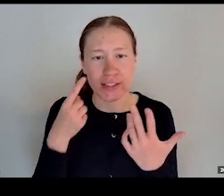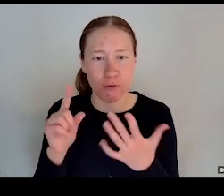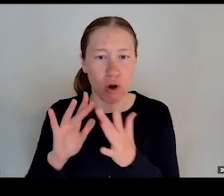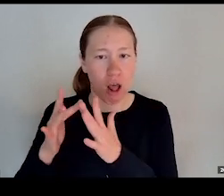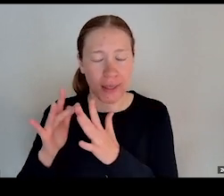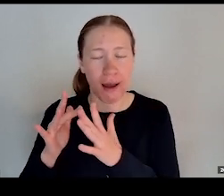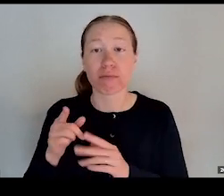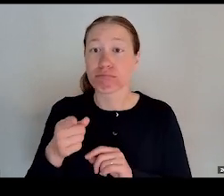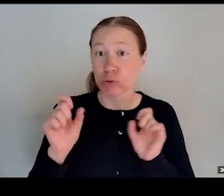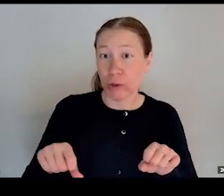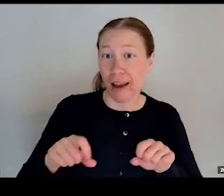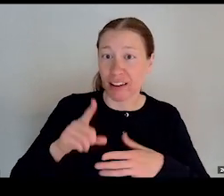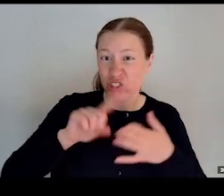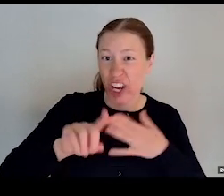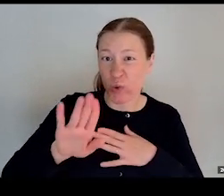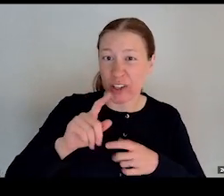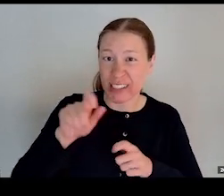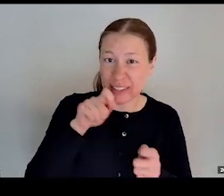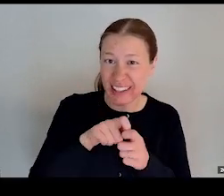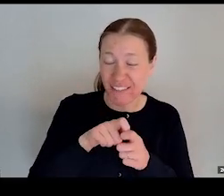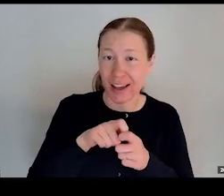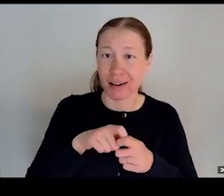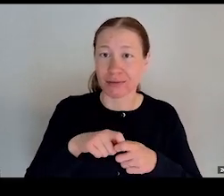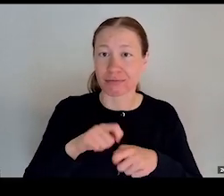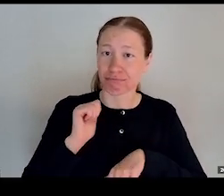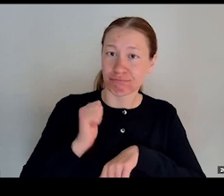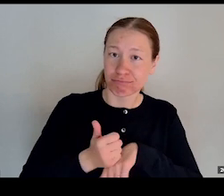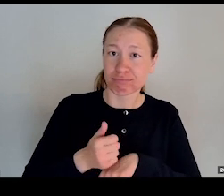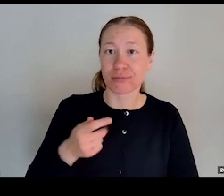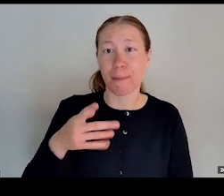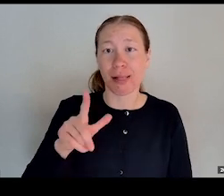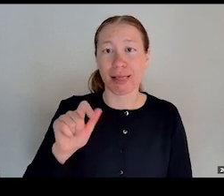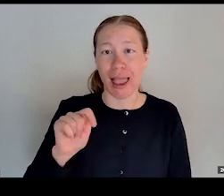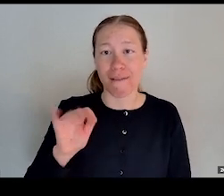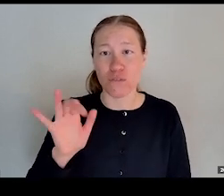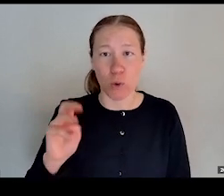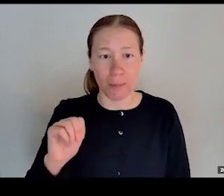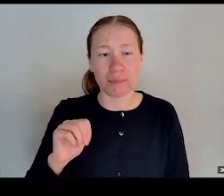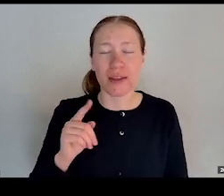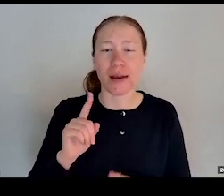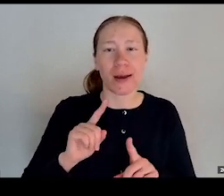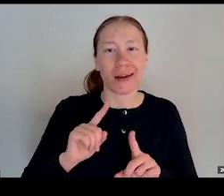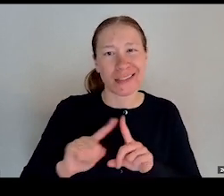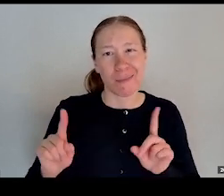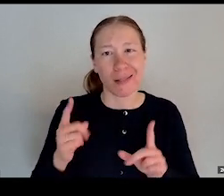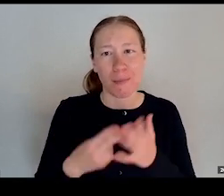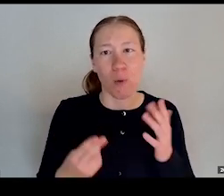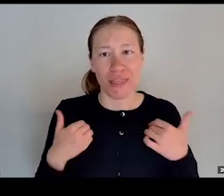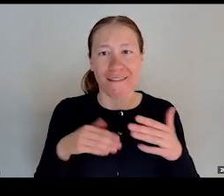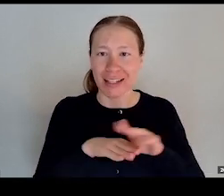check into their specific platforms, each option has their own accessibility features. Zoom is often more preferred.